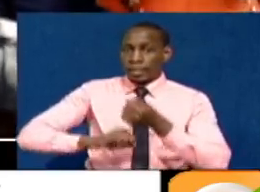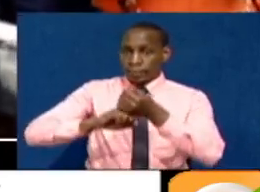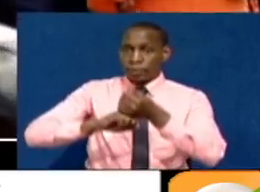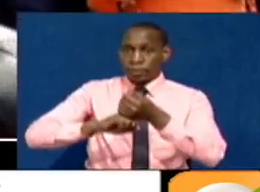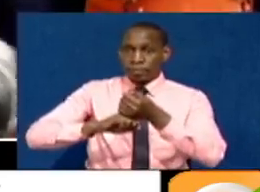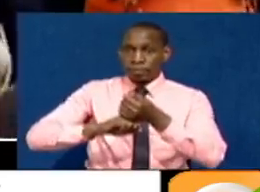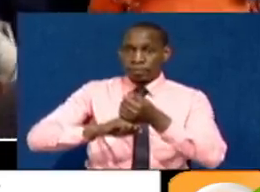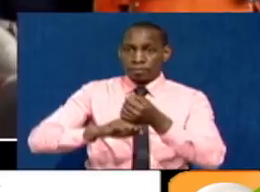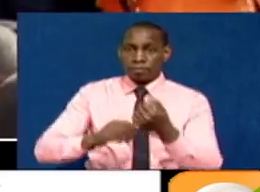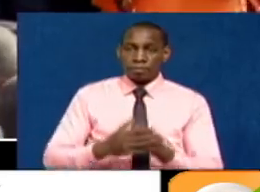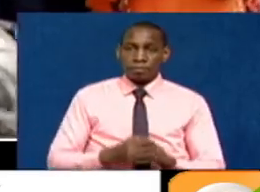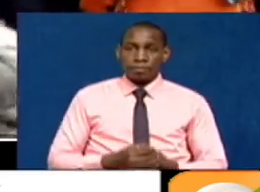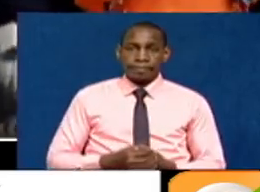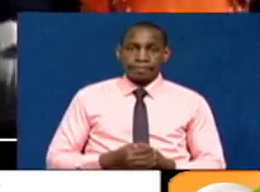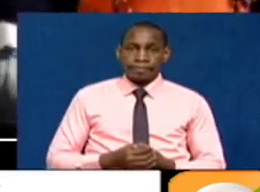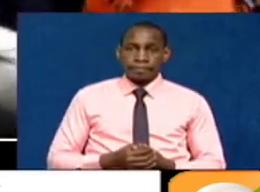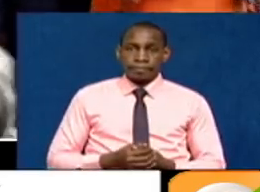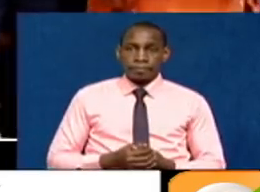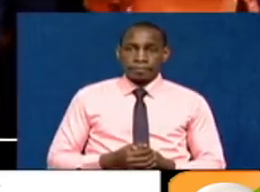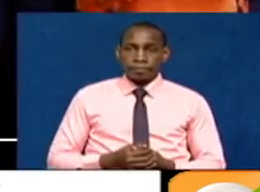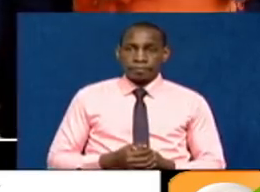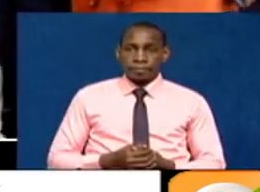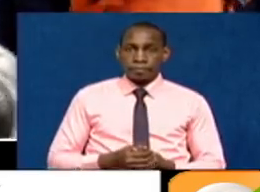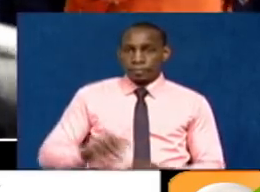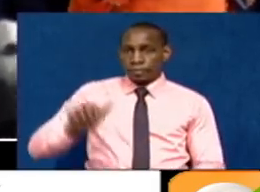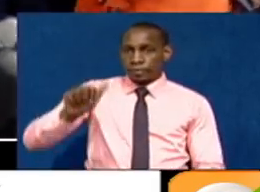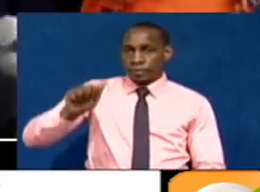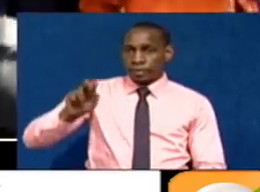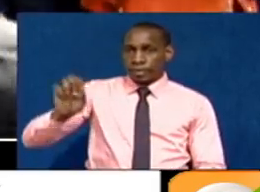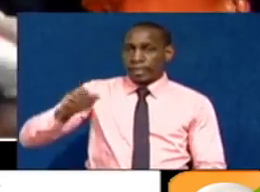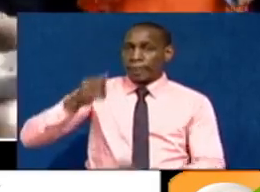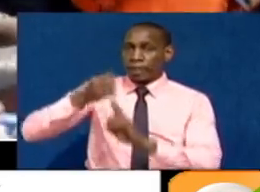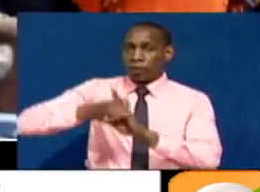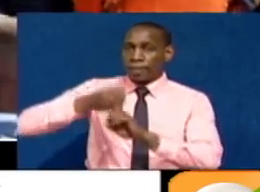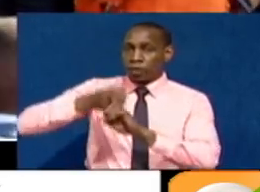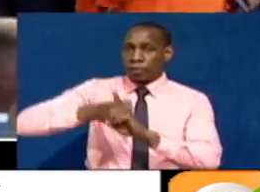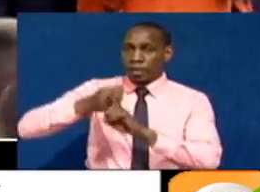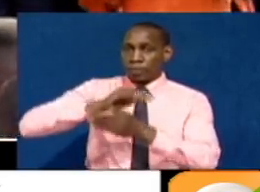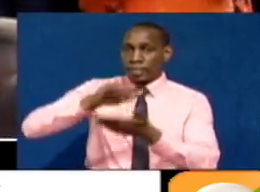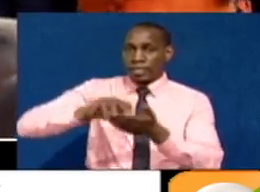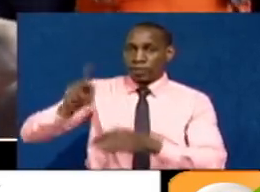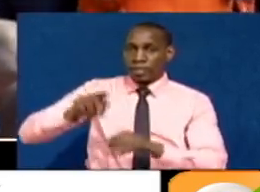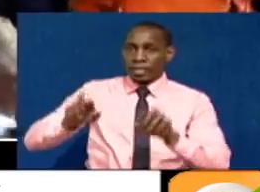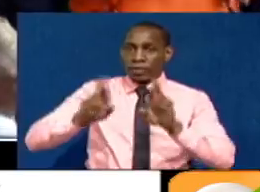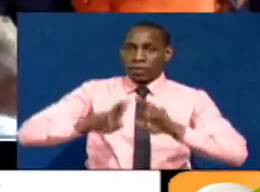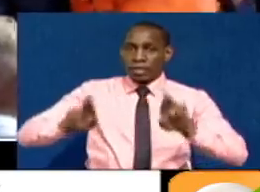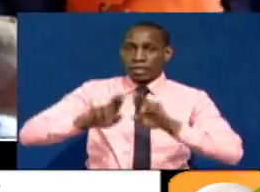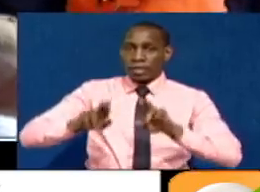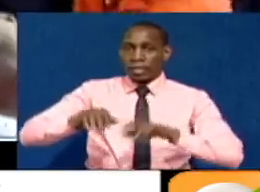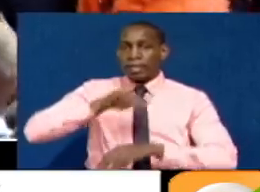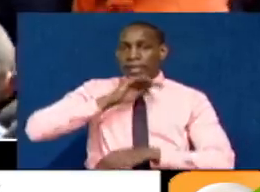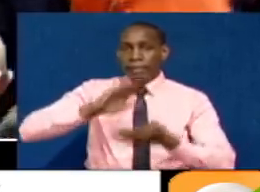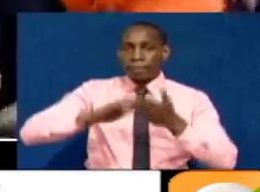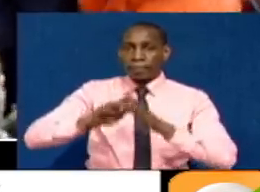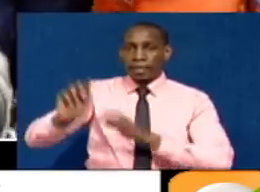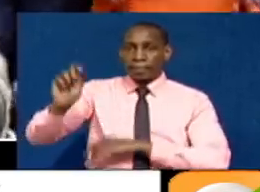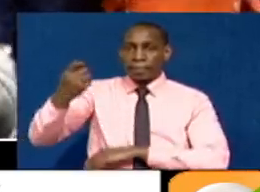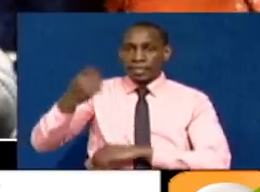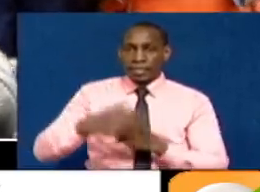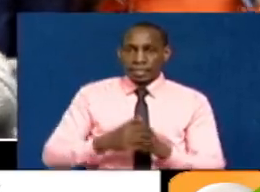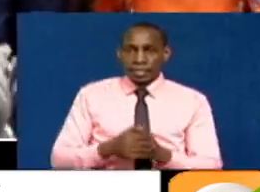it. And then, she's been very vocal, talking about how Central Kenya is ready for a Raila Odinga presidency, and now she's shifted.